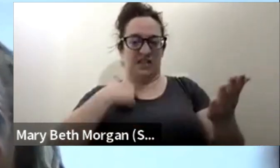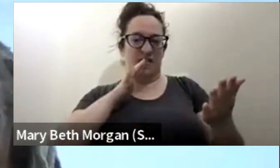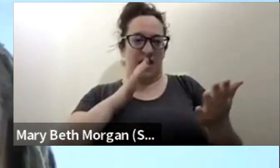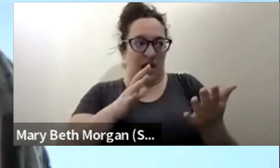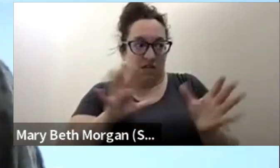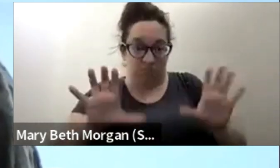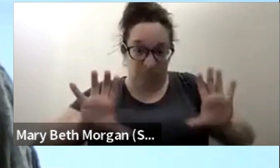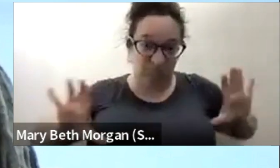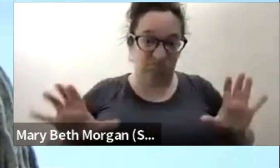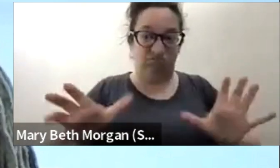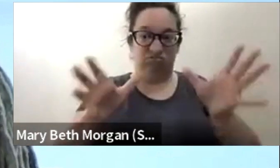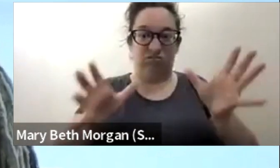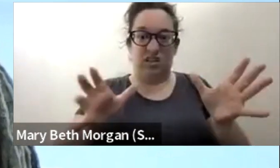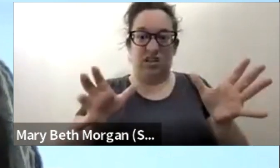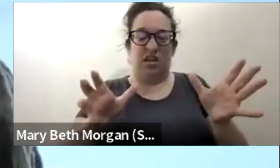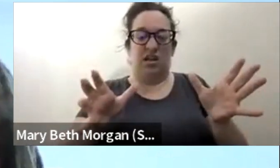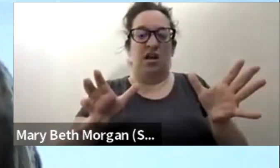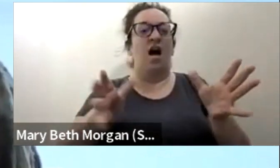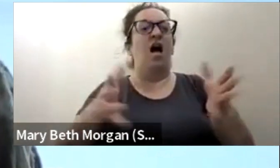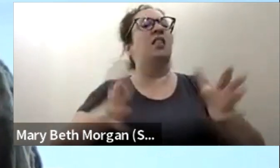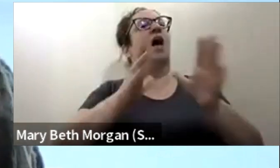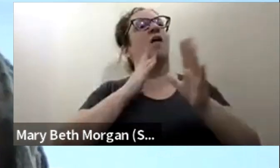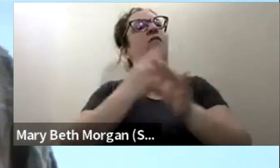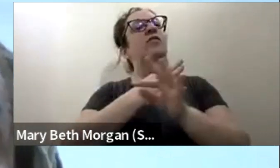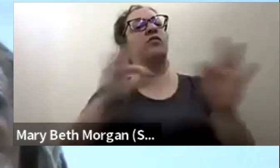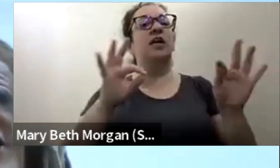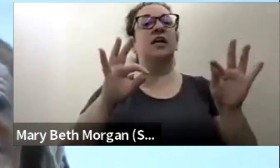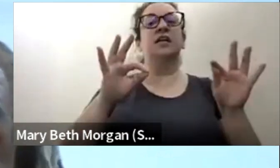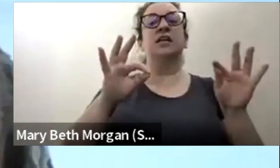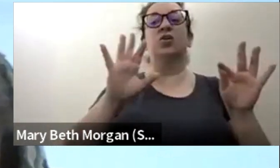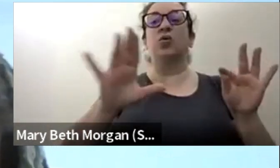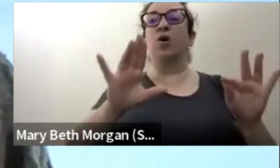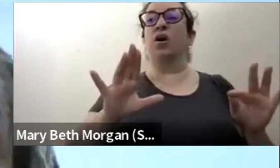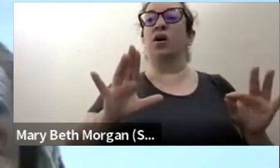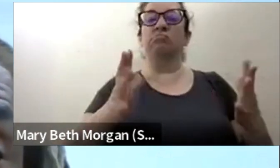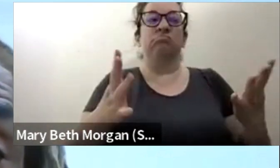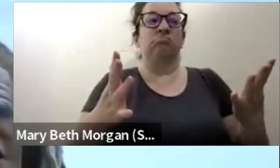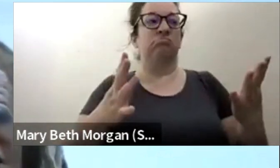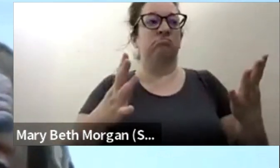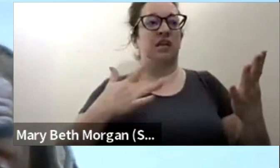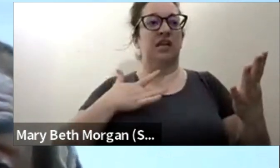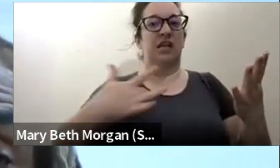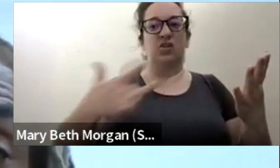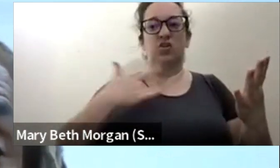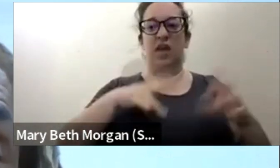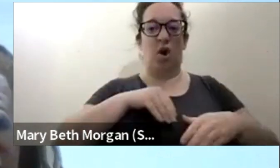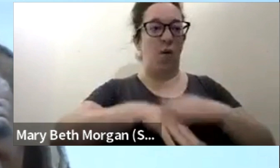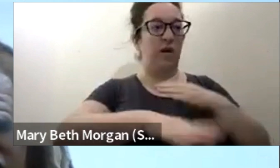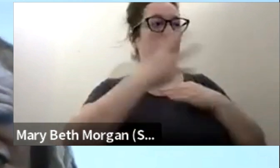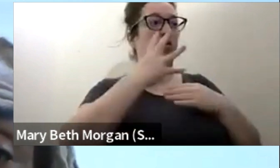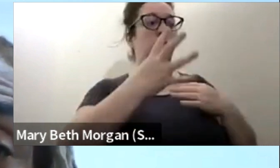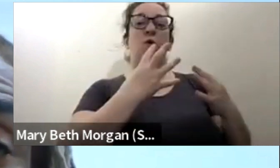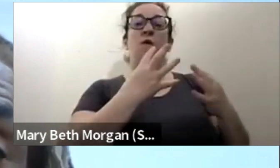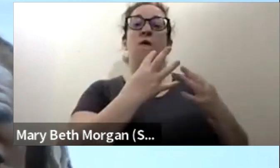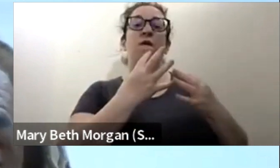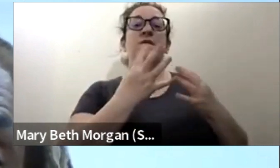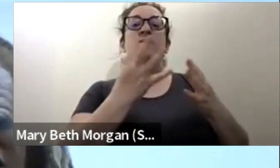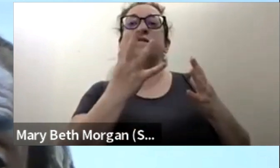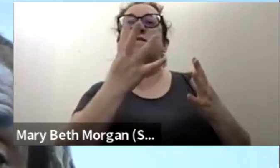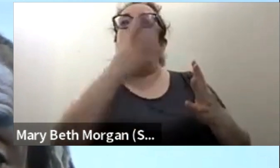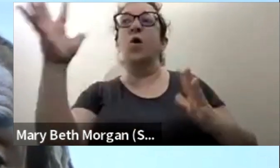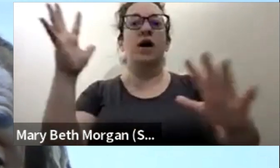sometimes kind of in an extraordinarily liberating way, as happens to Viola or to Rosalind,